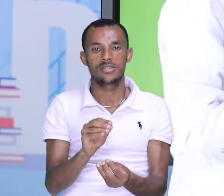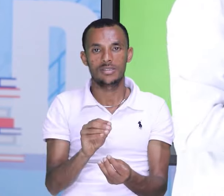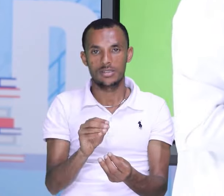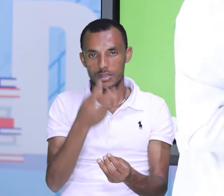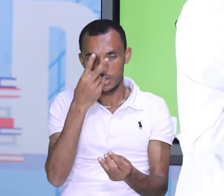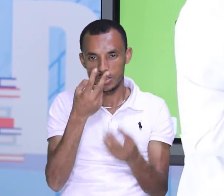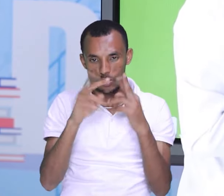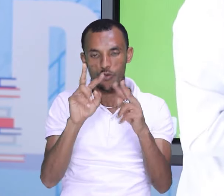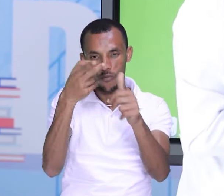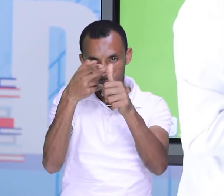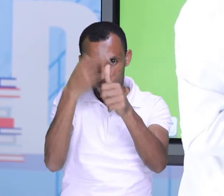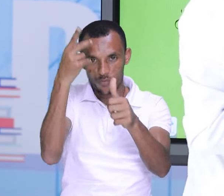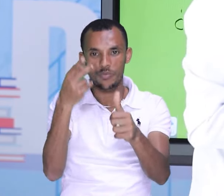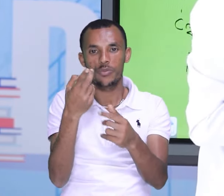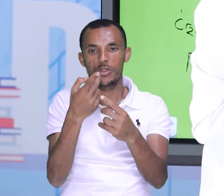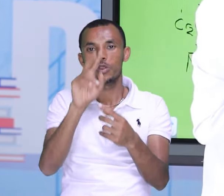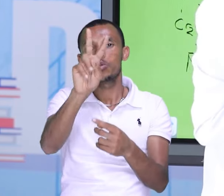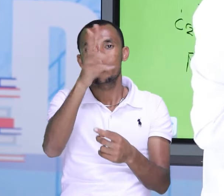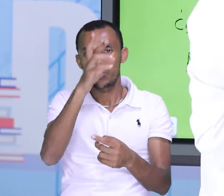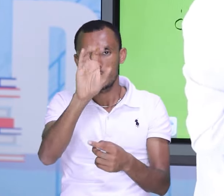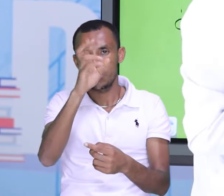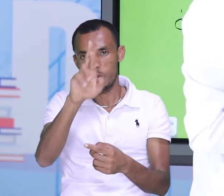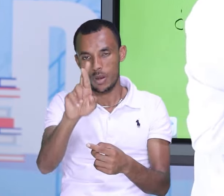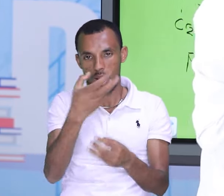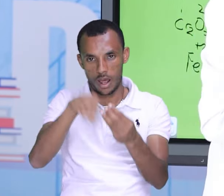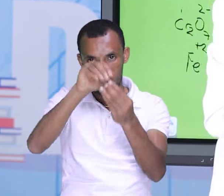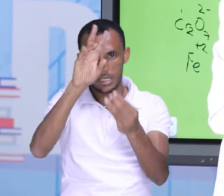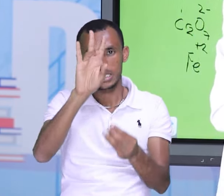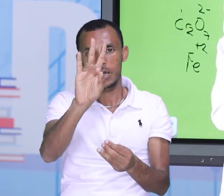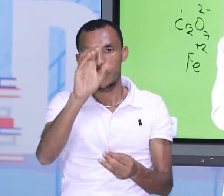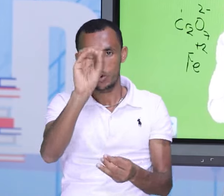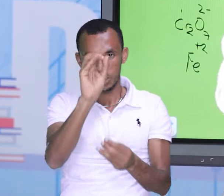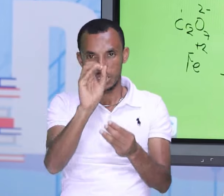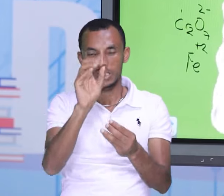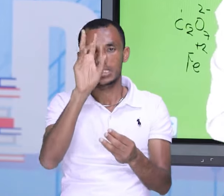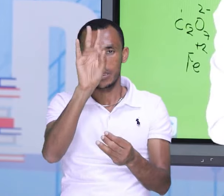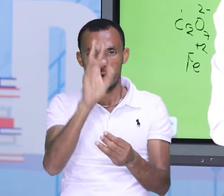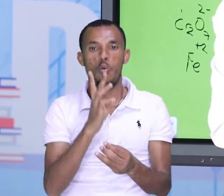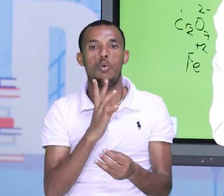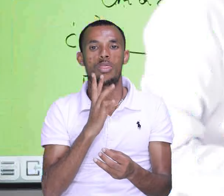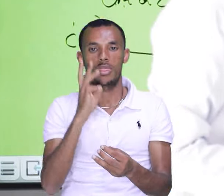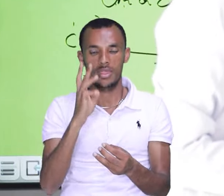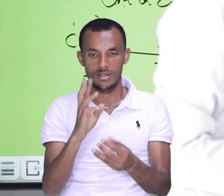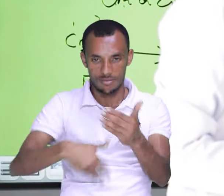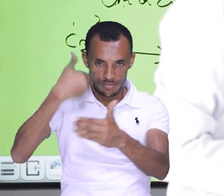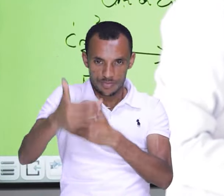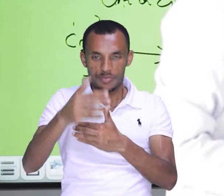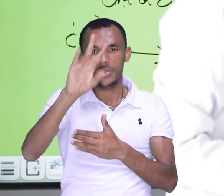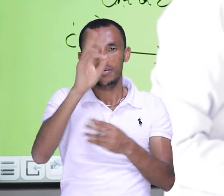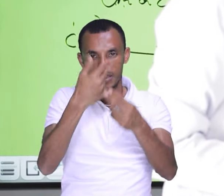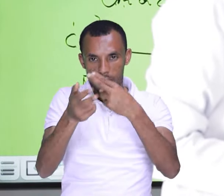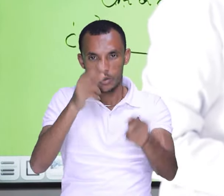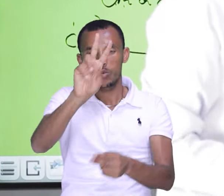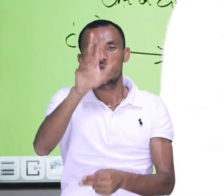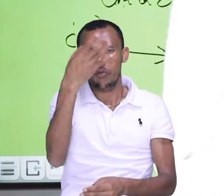Look, first 2 chromium add 2, 7 oxygen add 7 water because of 7 oxygen. Then 7 times